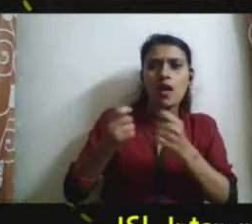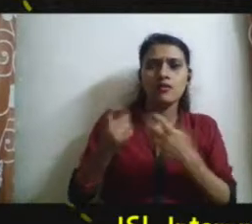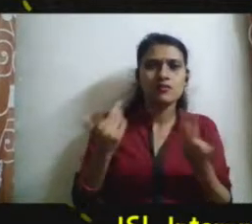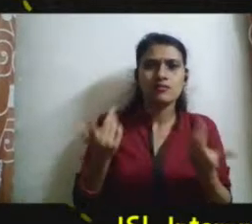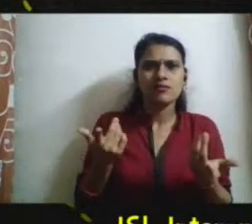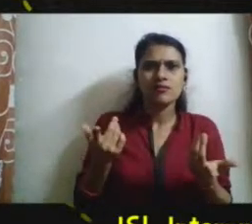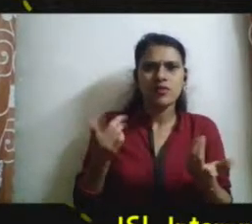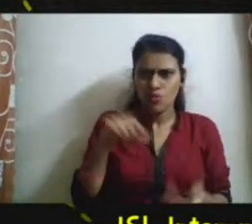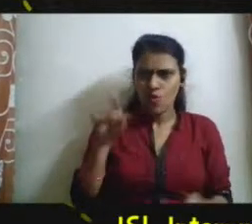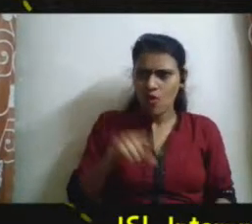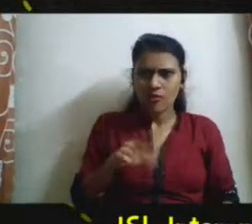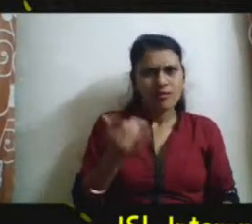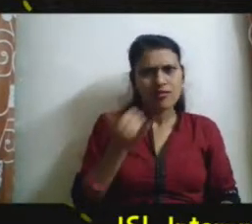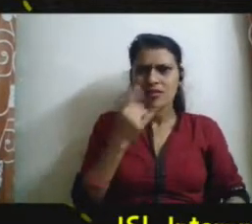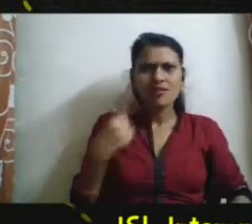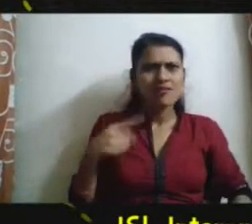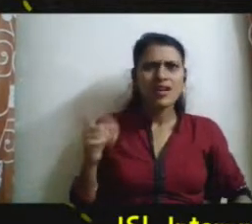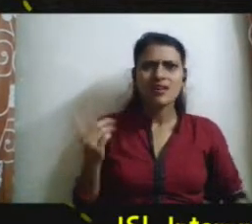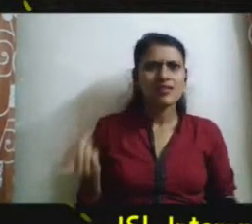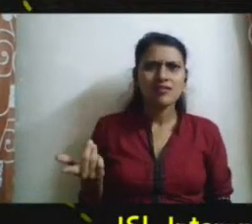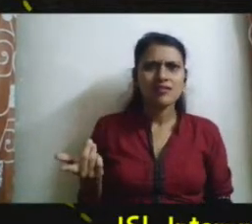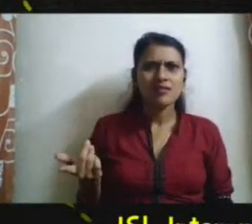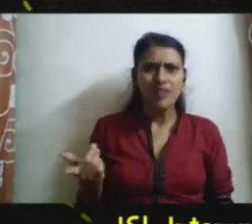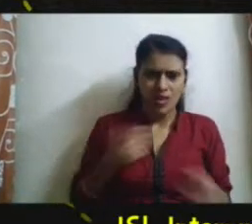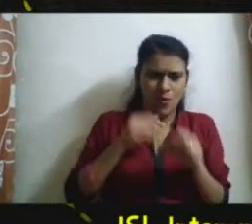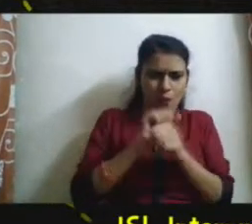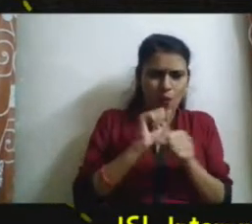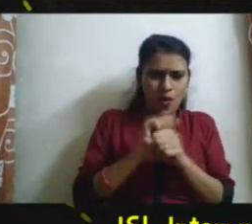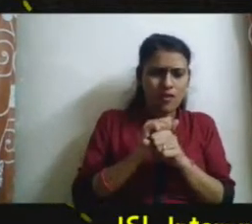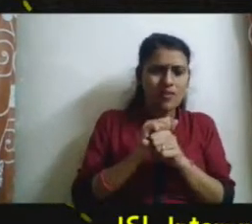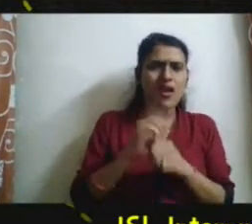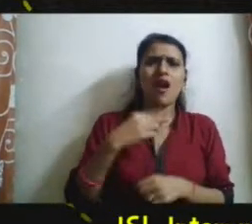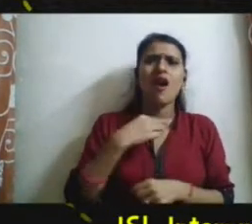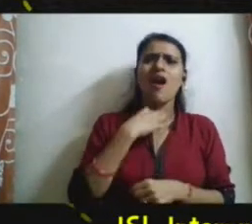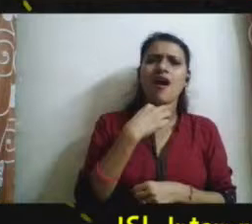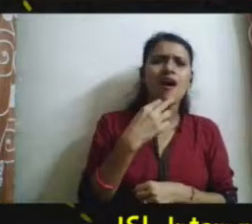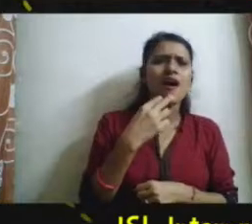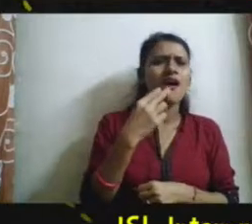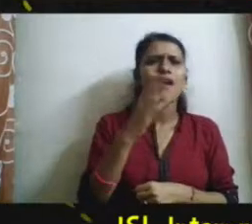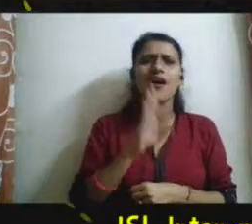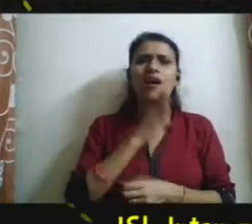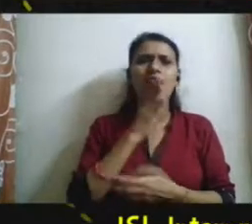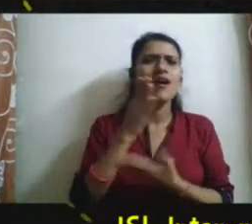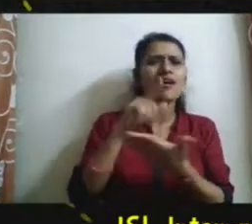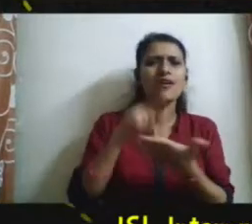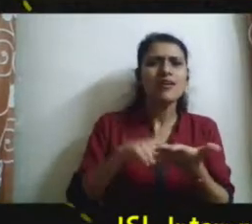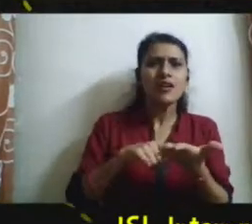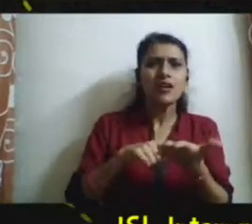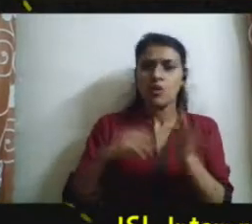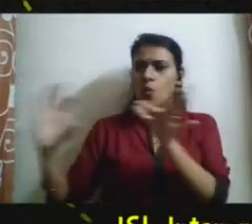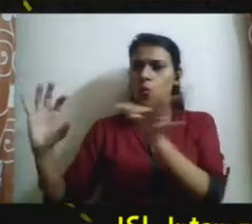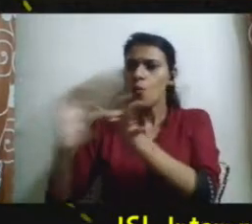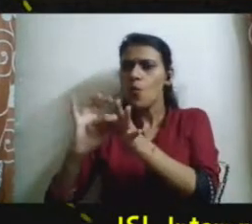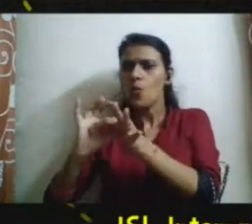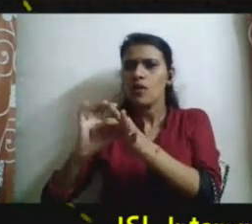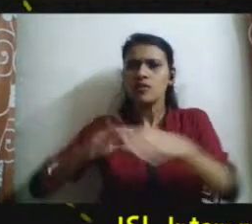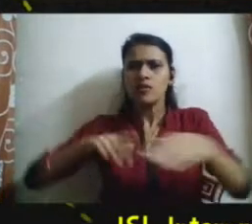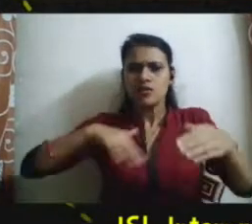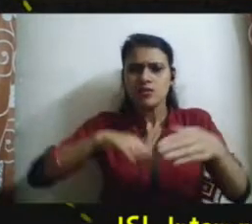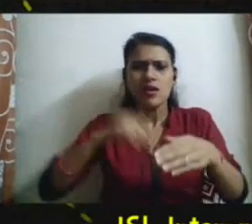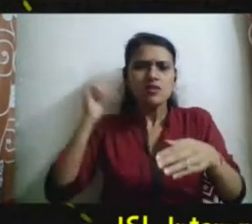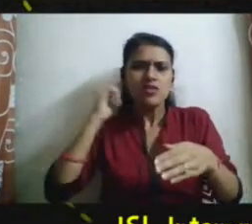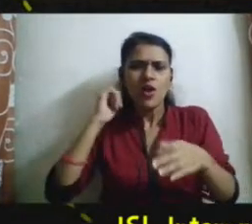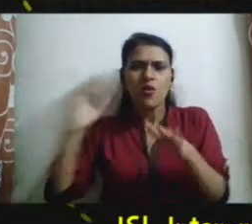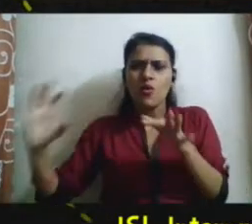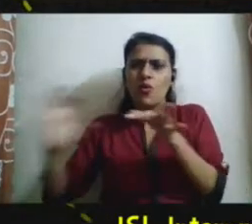that? For somebody who is working with sound, my voice, my music, should I not want sound? Tum